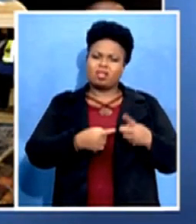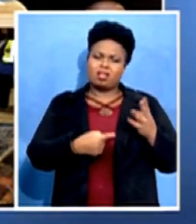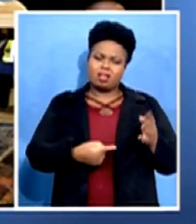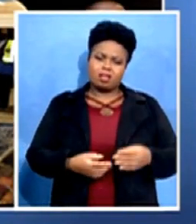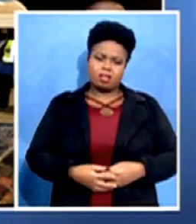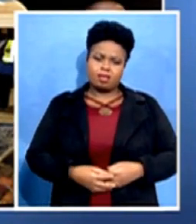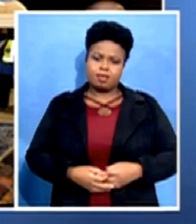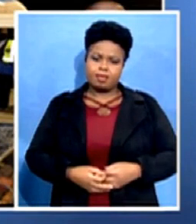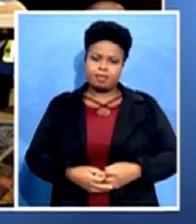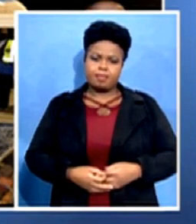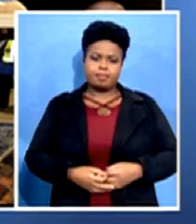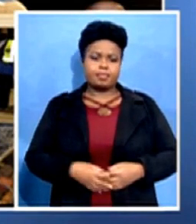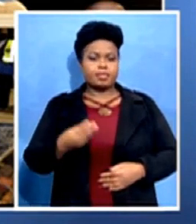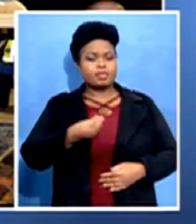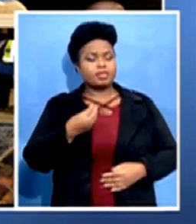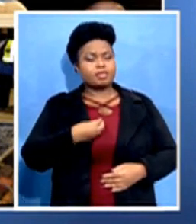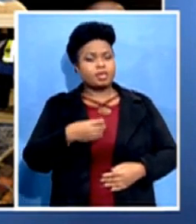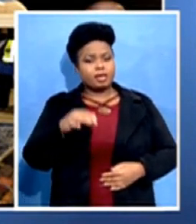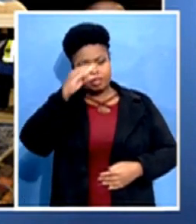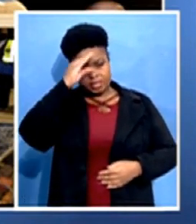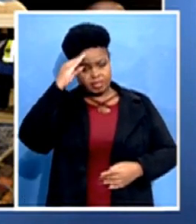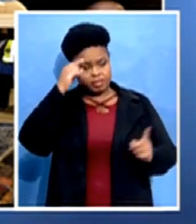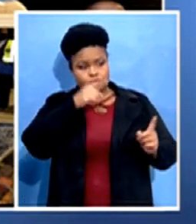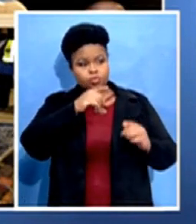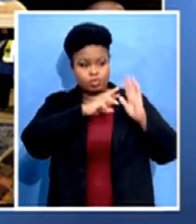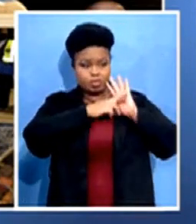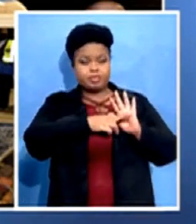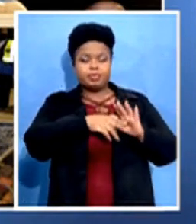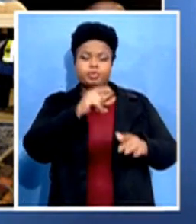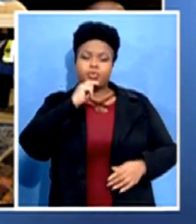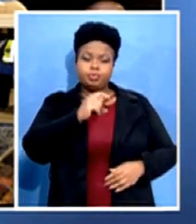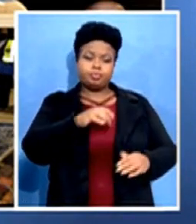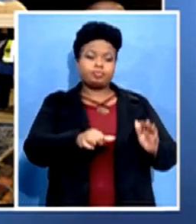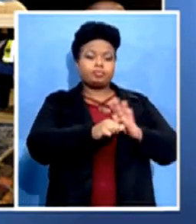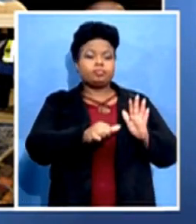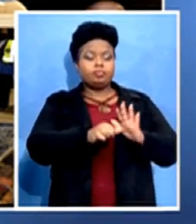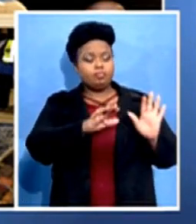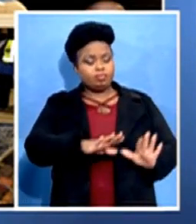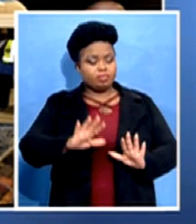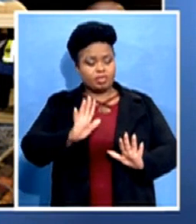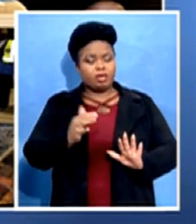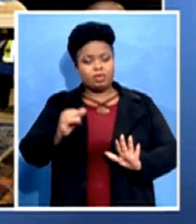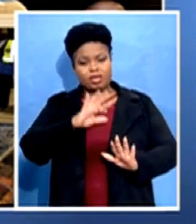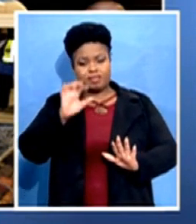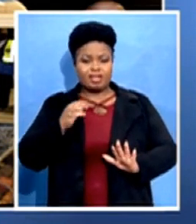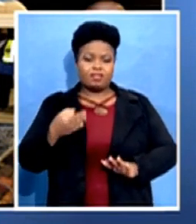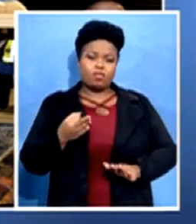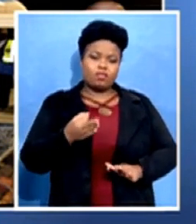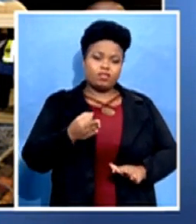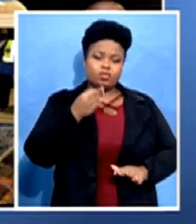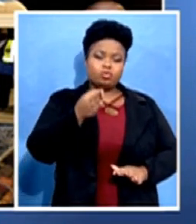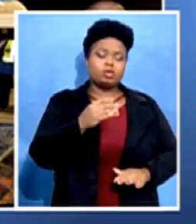you represent are a very important demographic in terms of the future of healthcare.